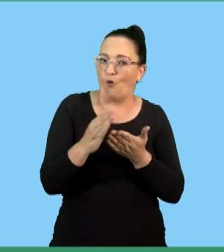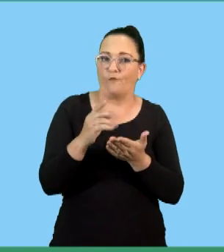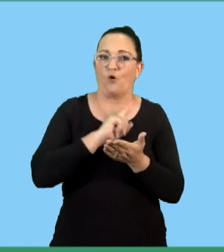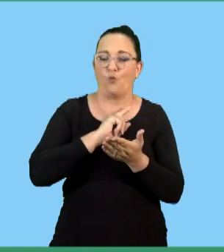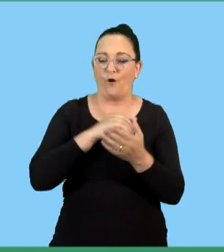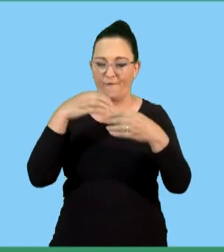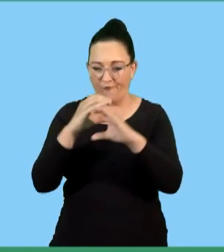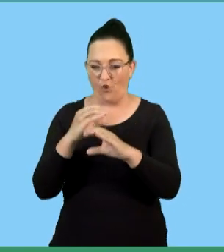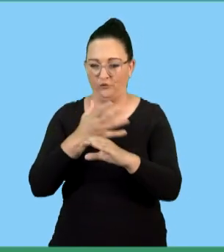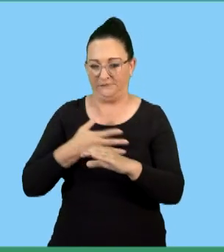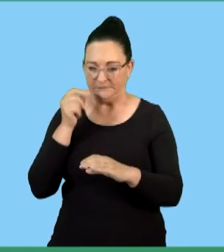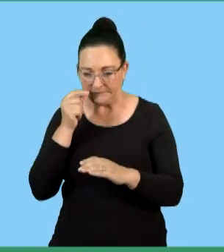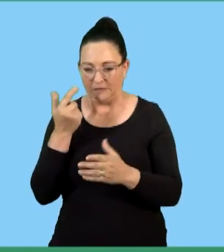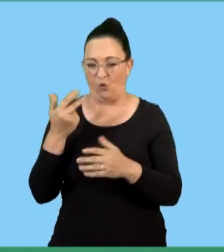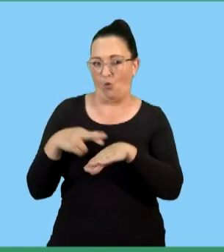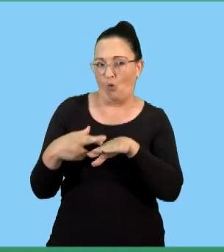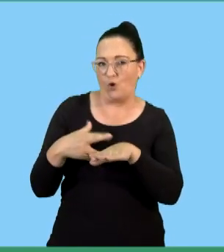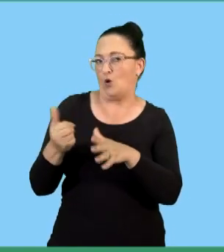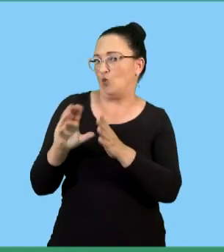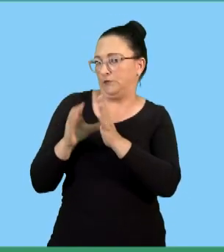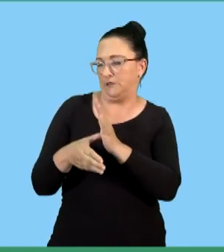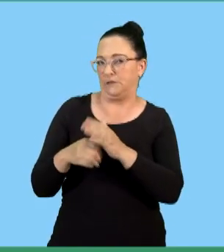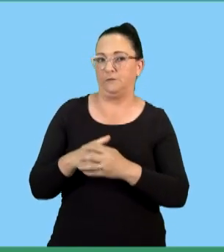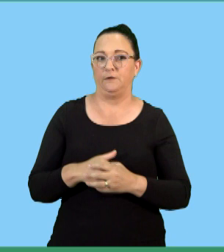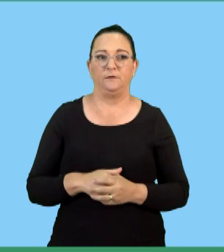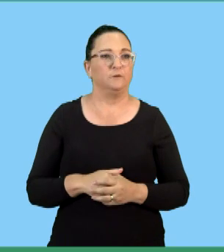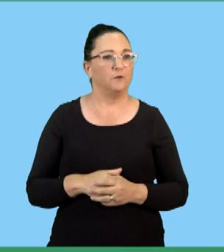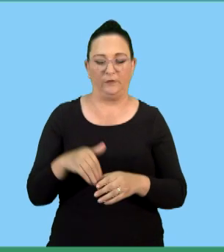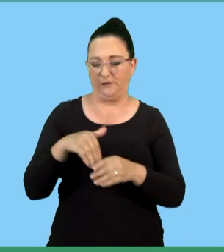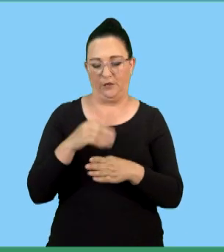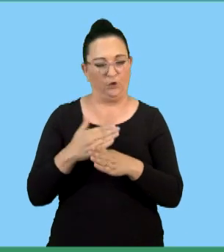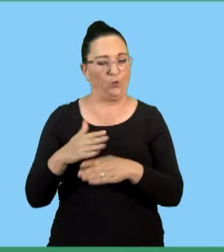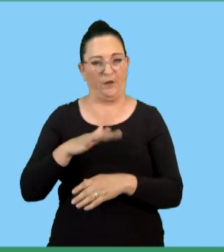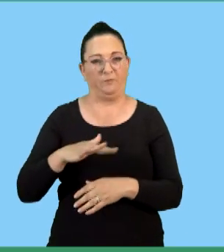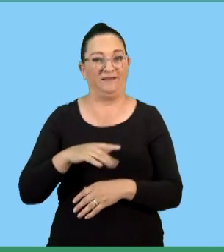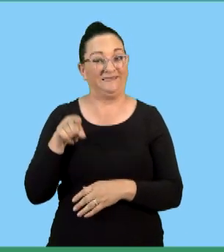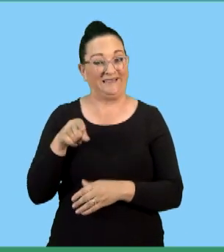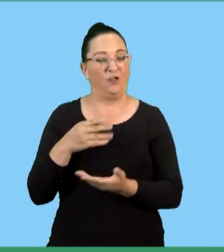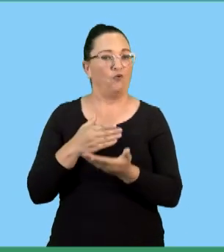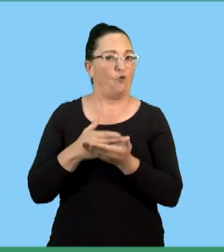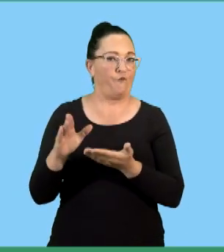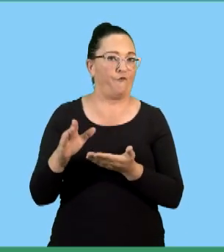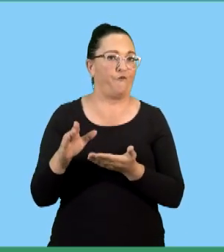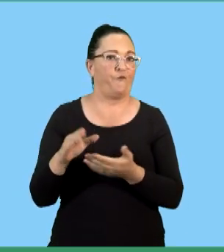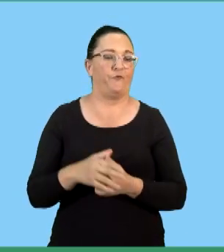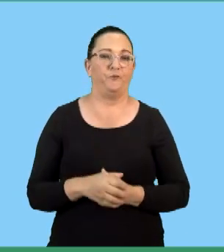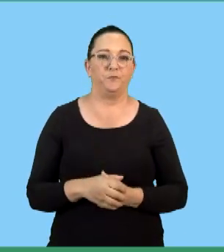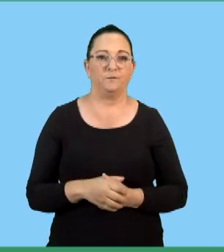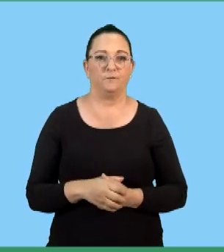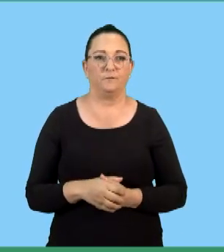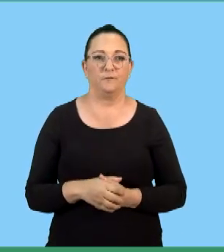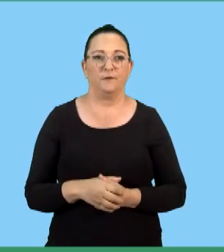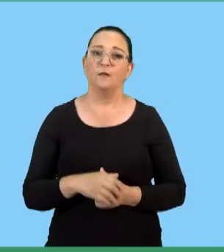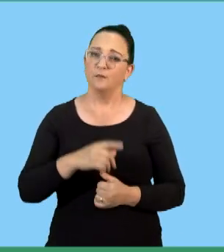gender, race, or disability where in the workplace. We are eliminating, getting rid of discrimination. That is the